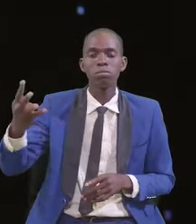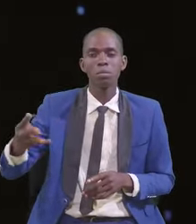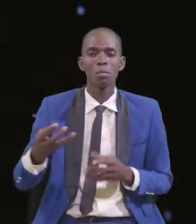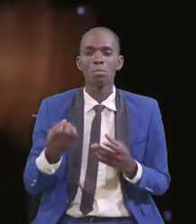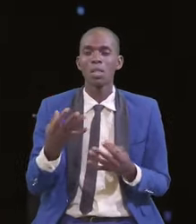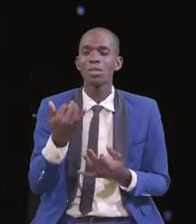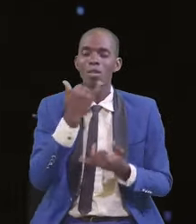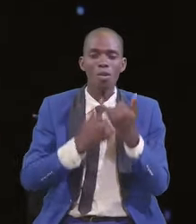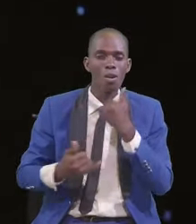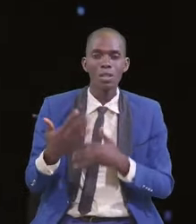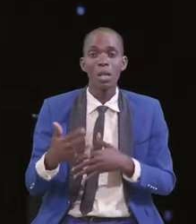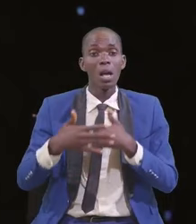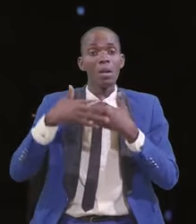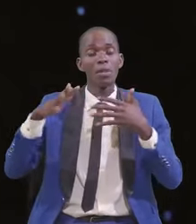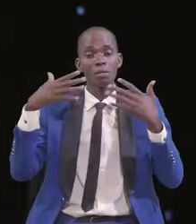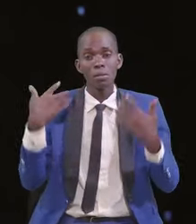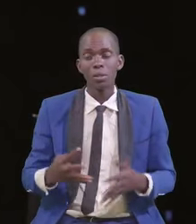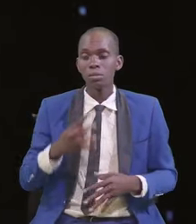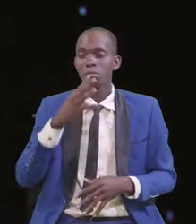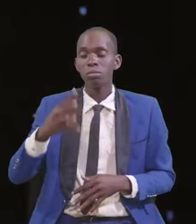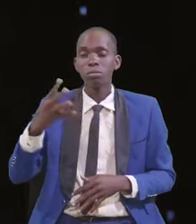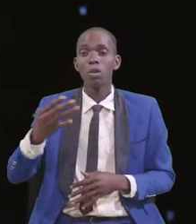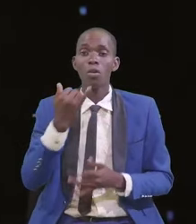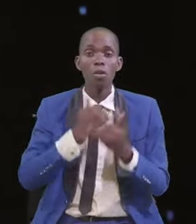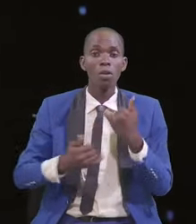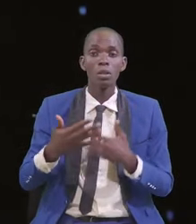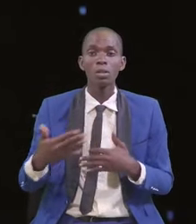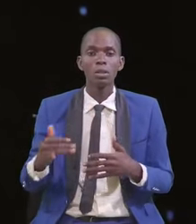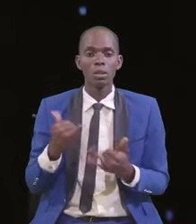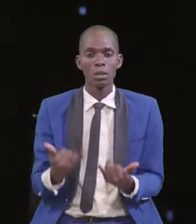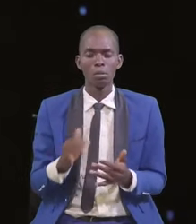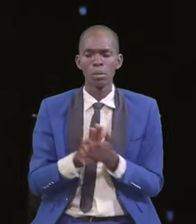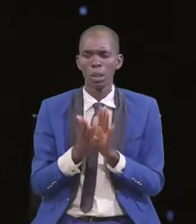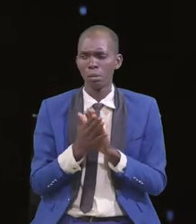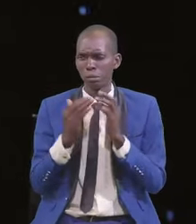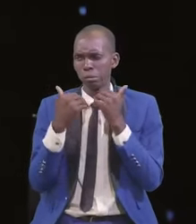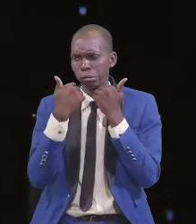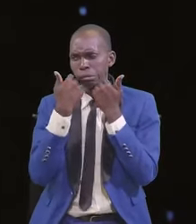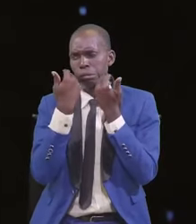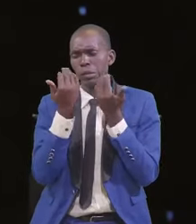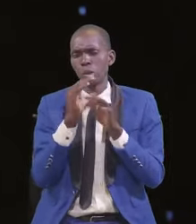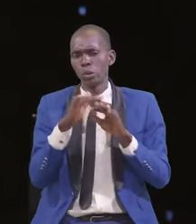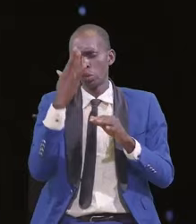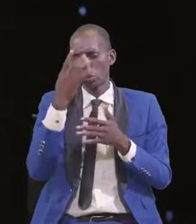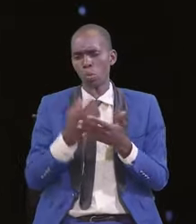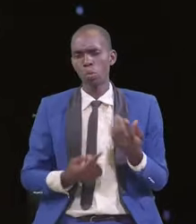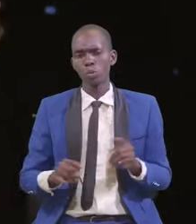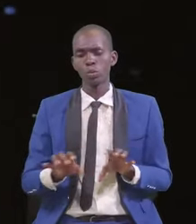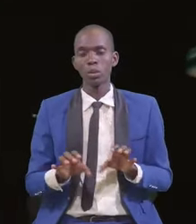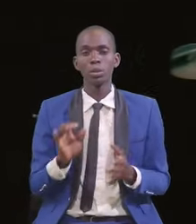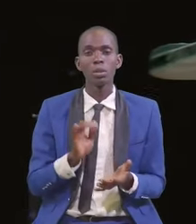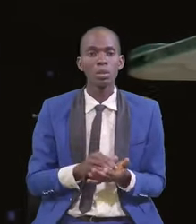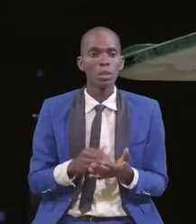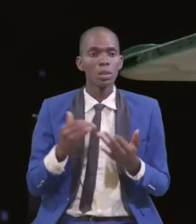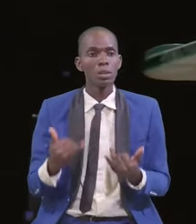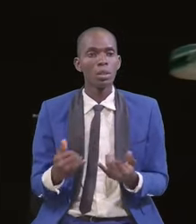they you know done all the forming out they become so ashamed they don't know what they going to do again we're coming